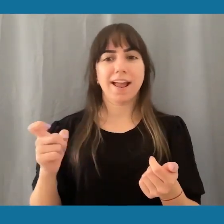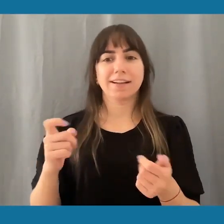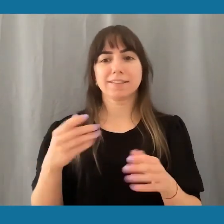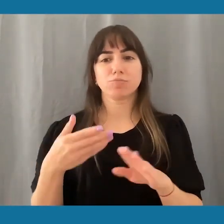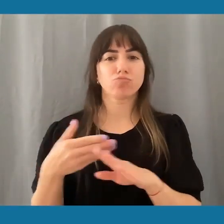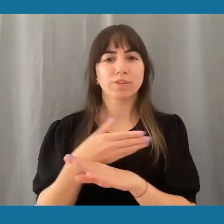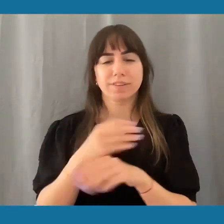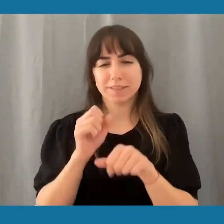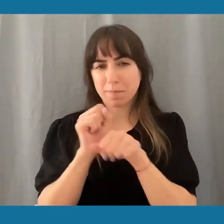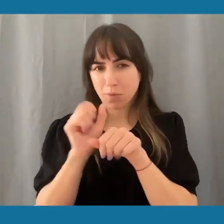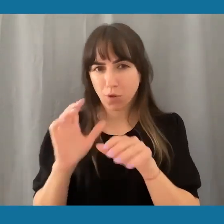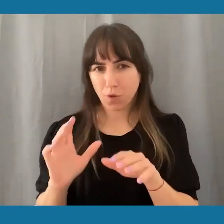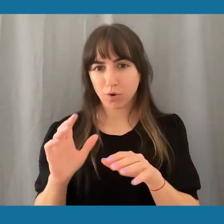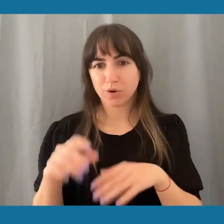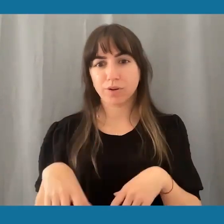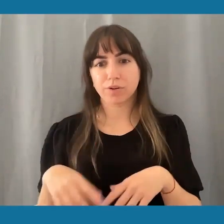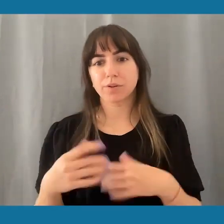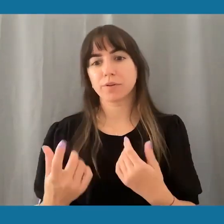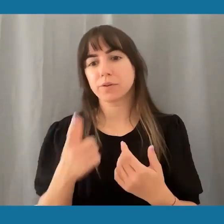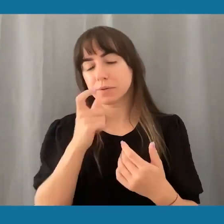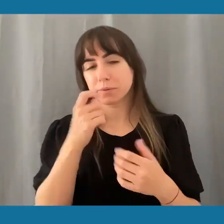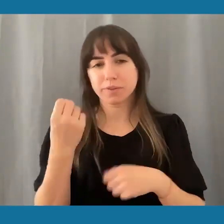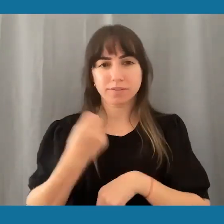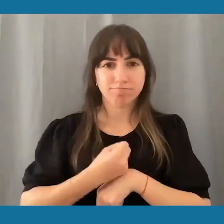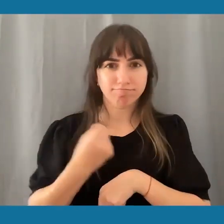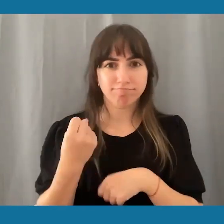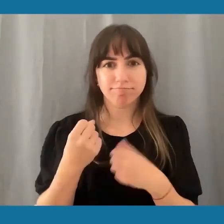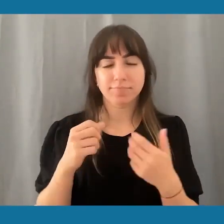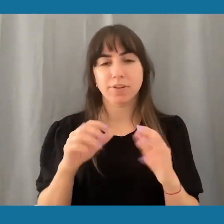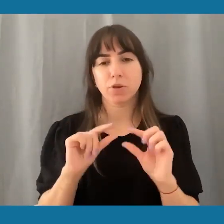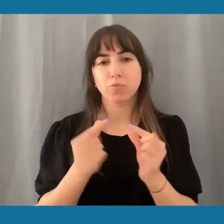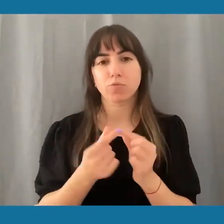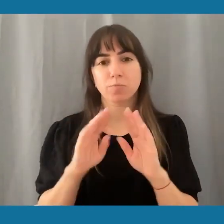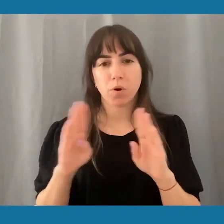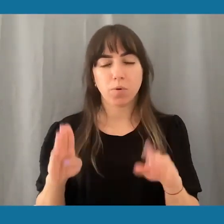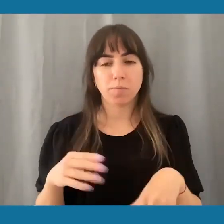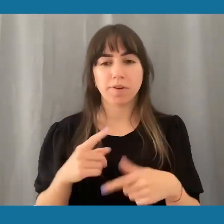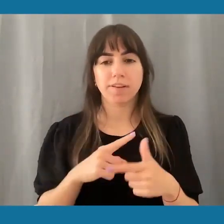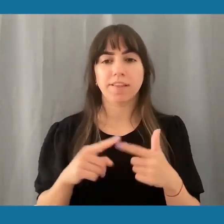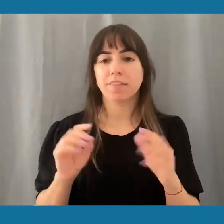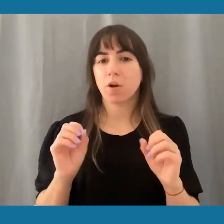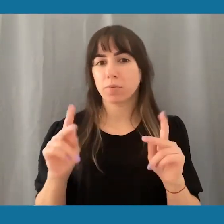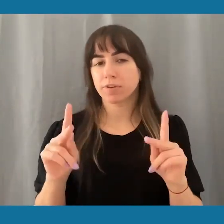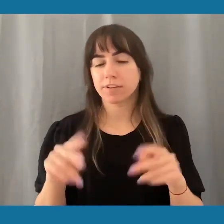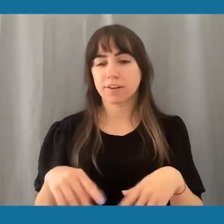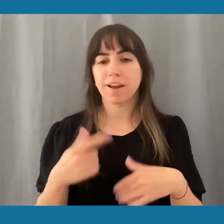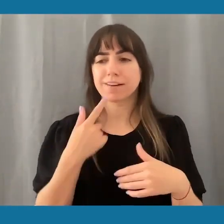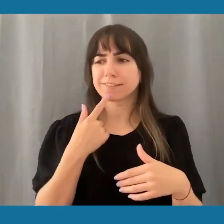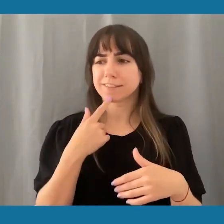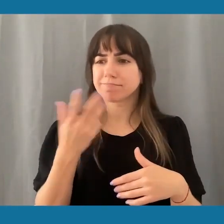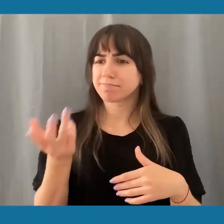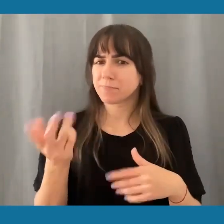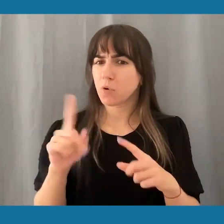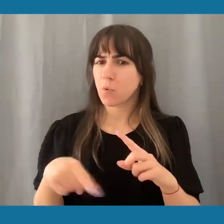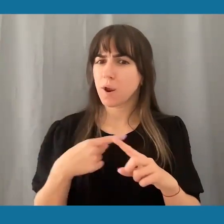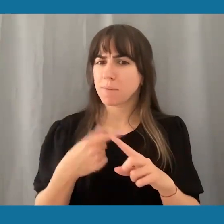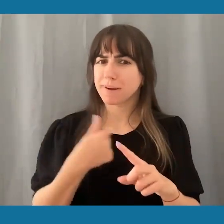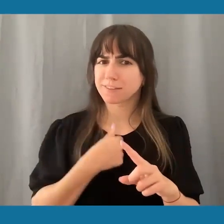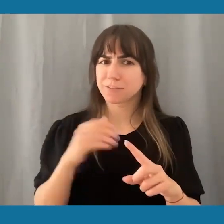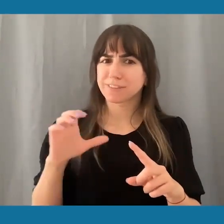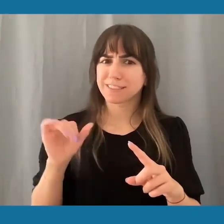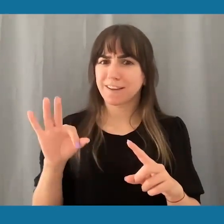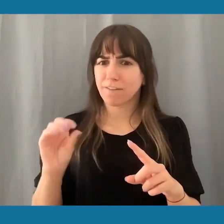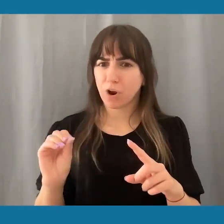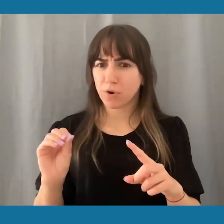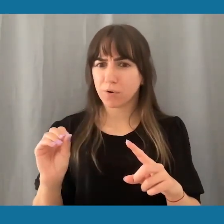said, wait a minute, when I was a CFO over there, that home was making money. And I know all those clients, I know all that staff, I'm going to take it over.